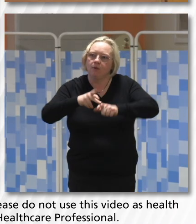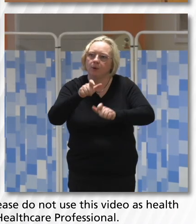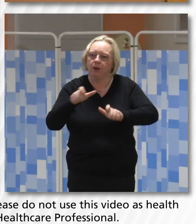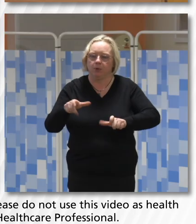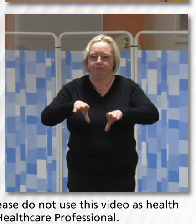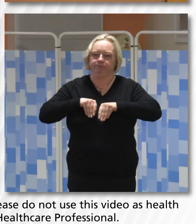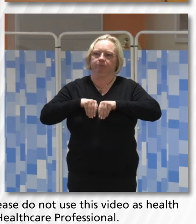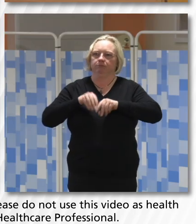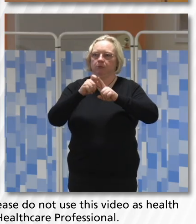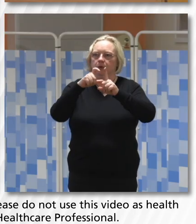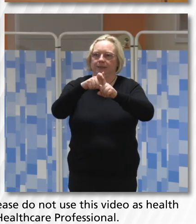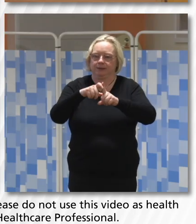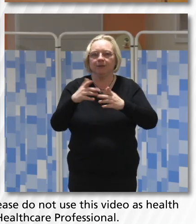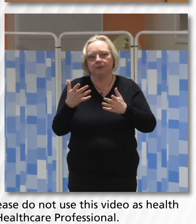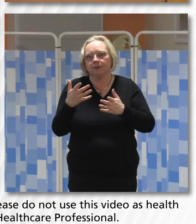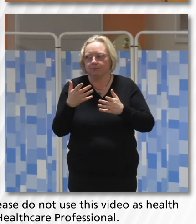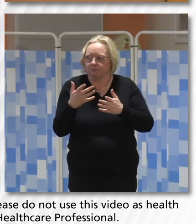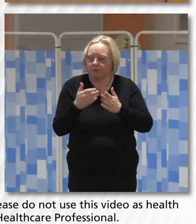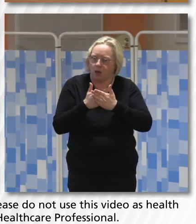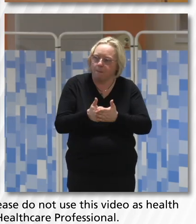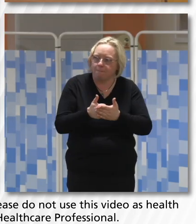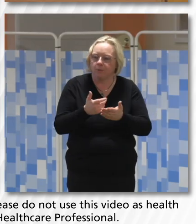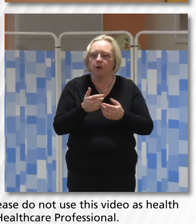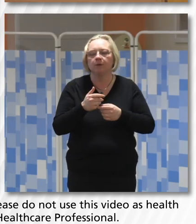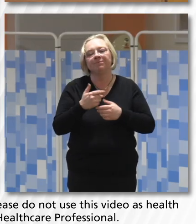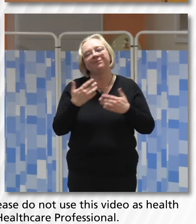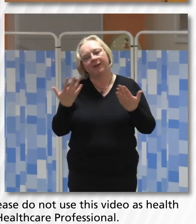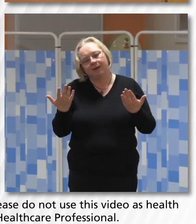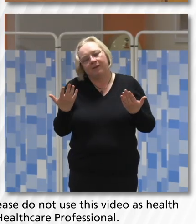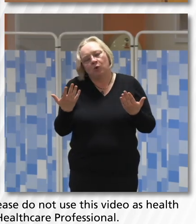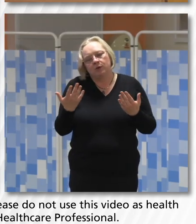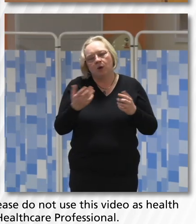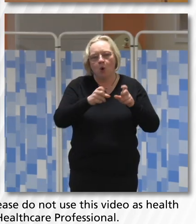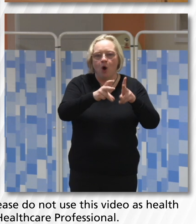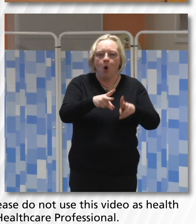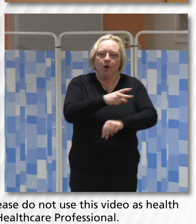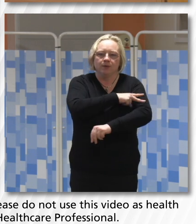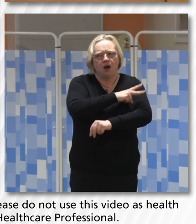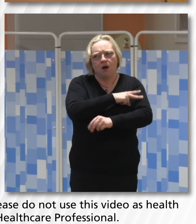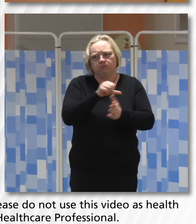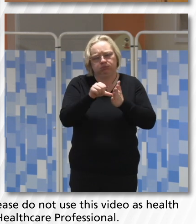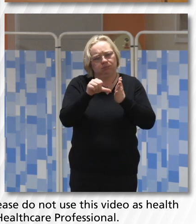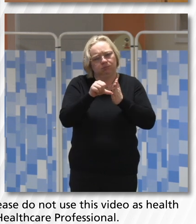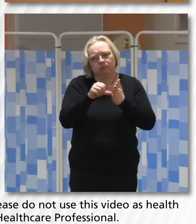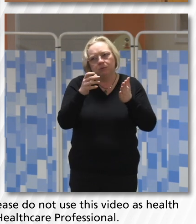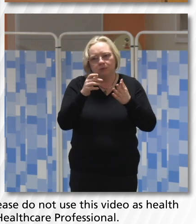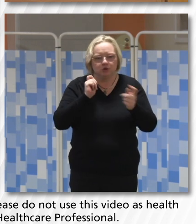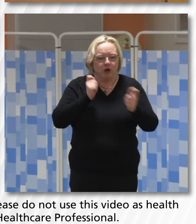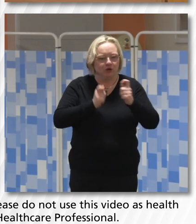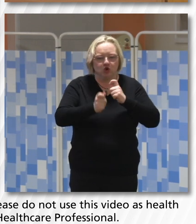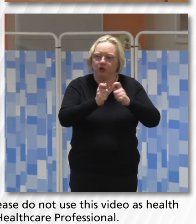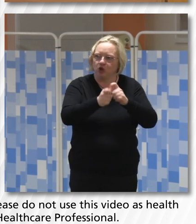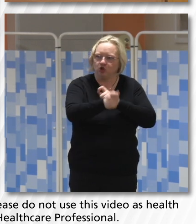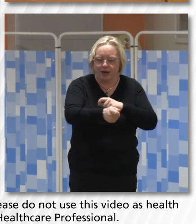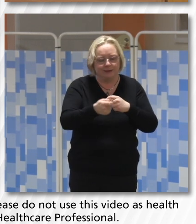better. Trouble is that ward staff tend to change quite a lot, and it's quite difficult keeping up with everybody